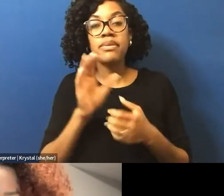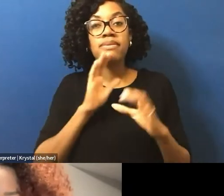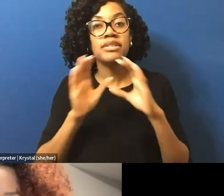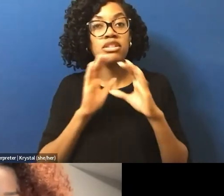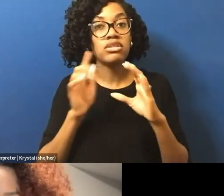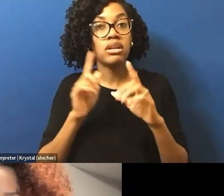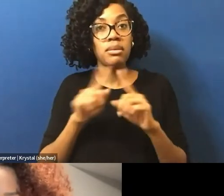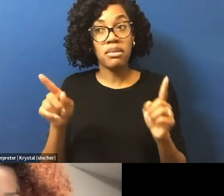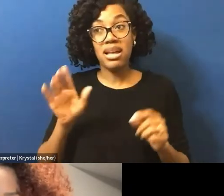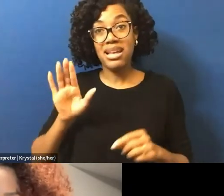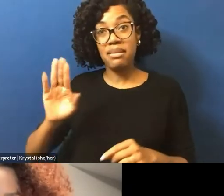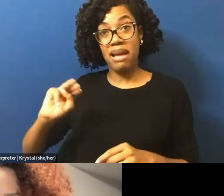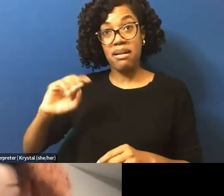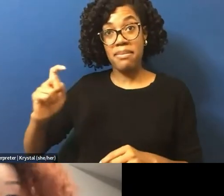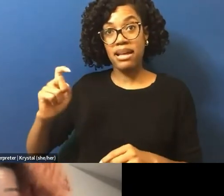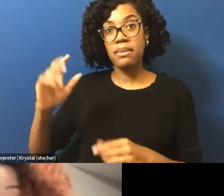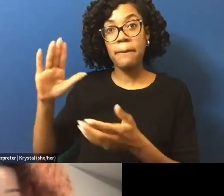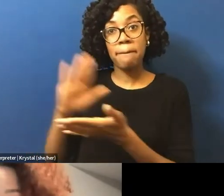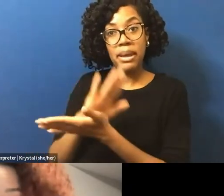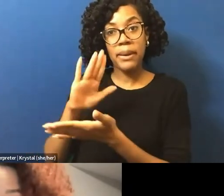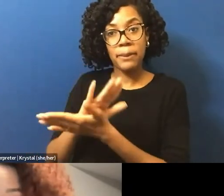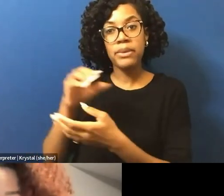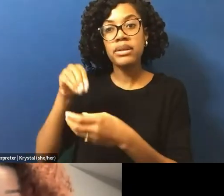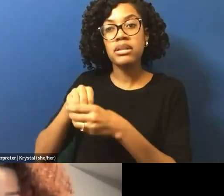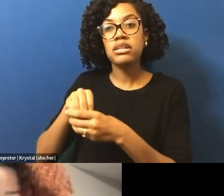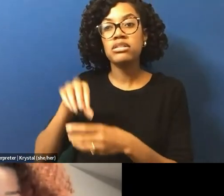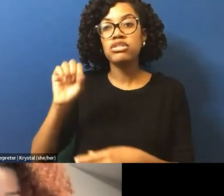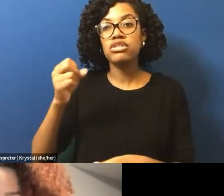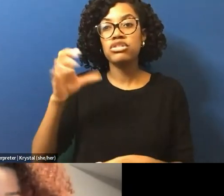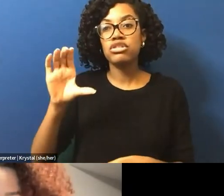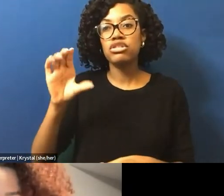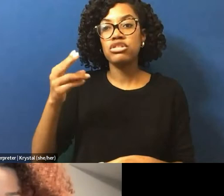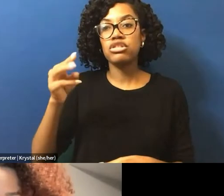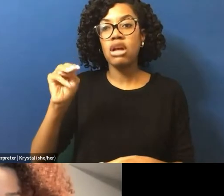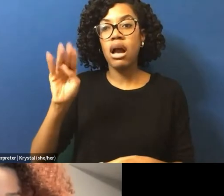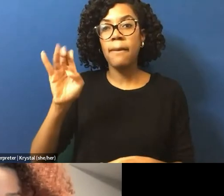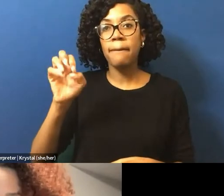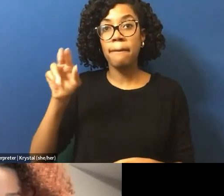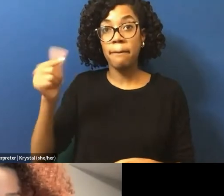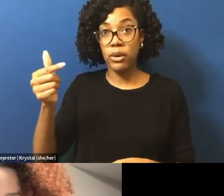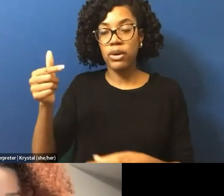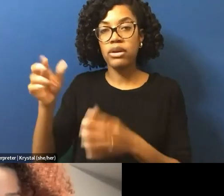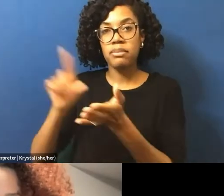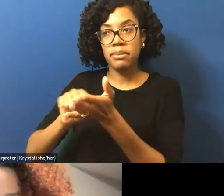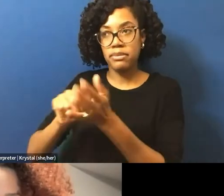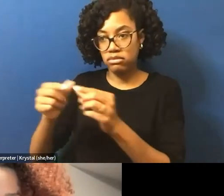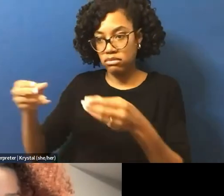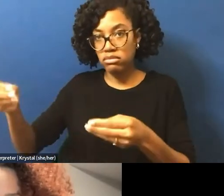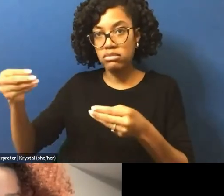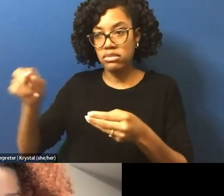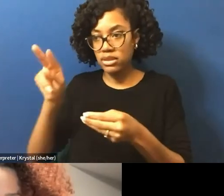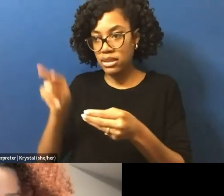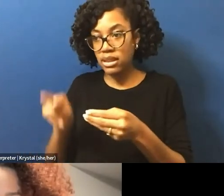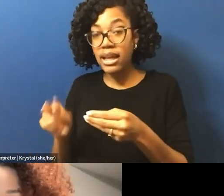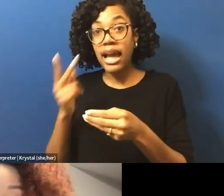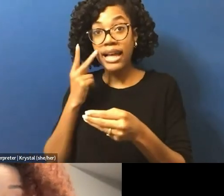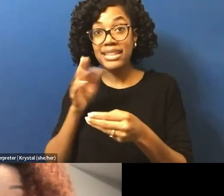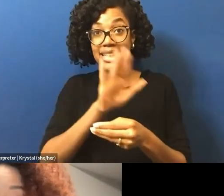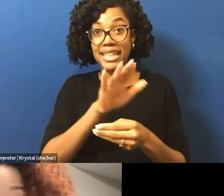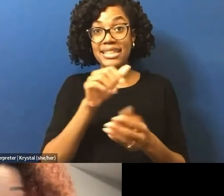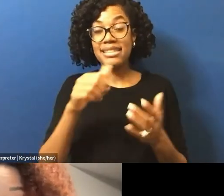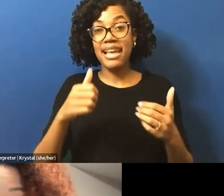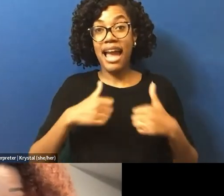Malcolm X's papers in the Schomburg recently, and her address in Philadelphia and her address in New Orleans are both listed in his address book.